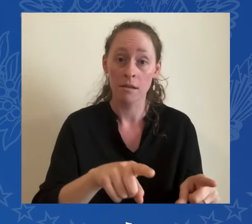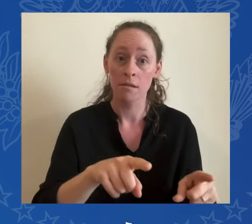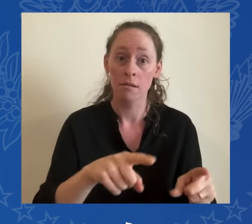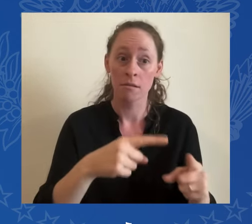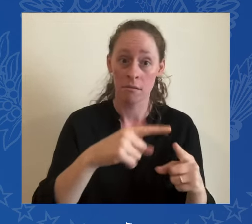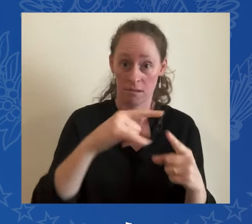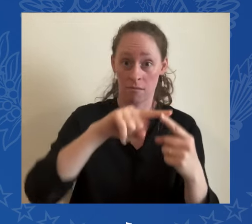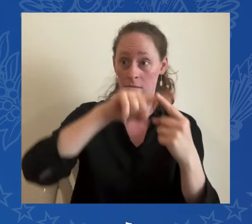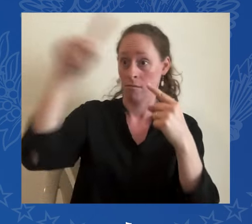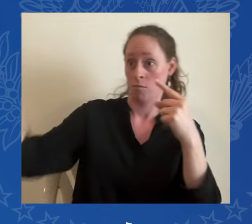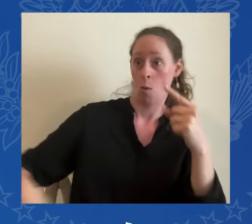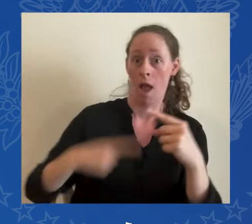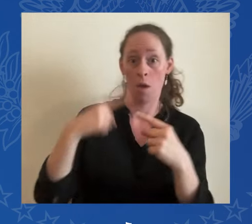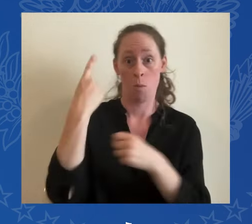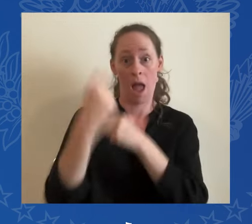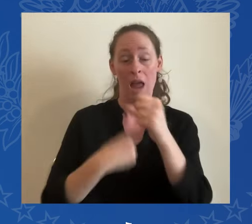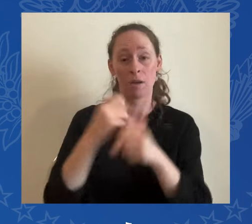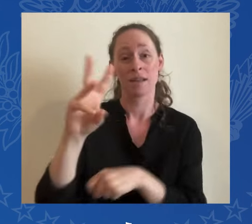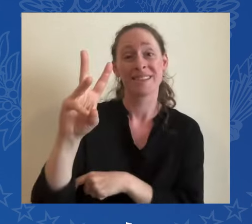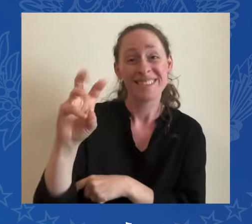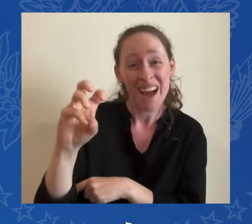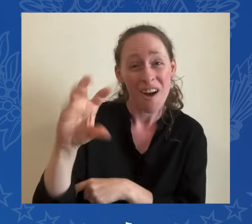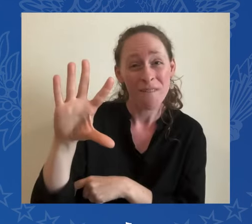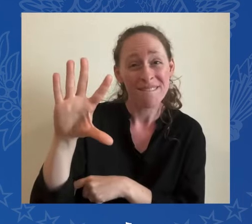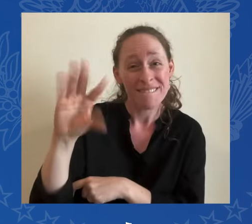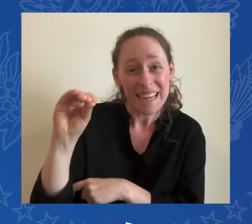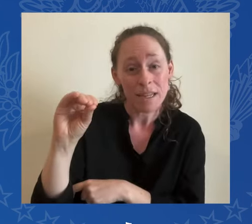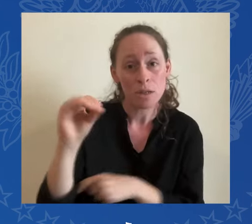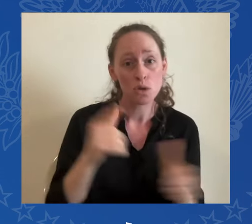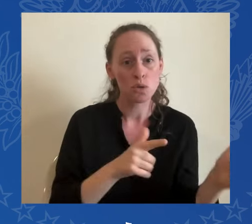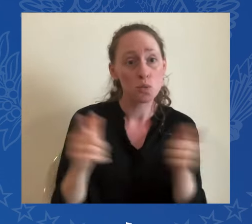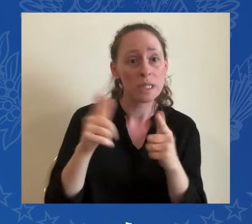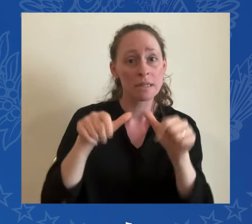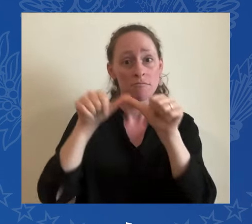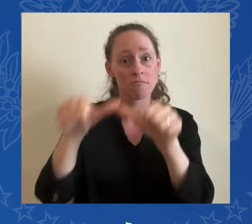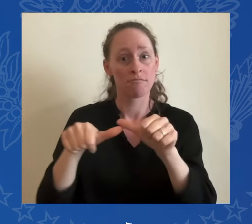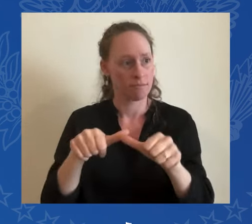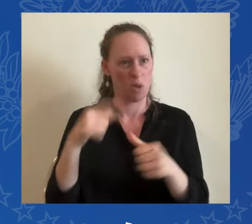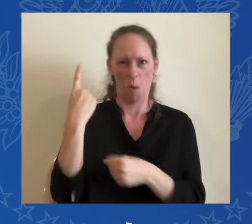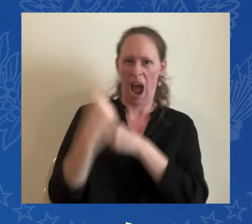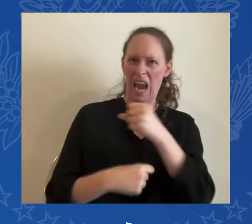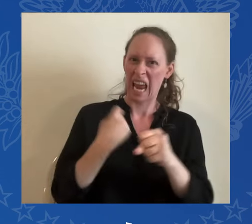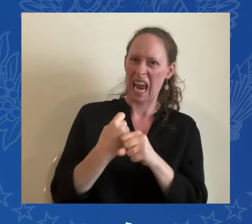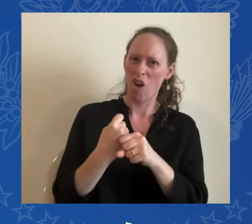And well over, it's hard to say, well over 40,000 deaths due to gun violence.